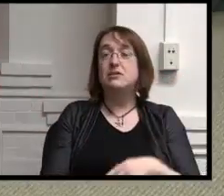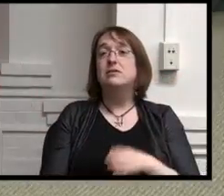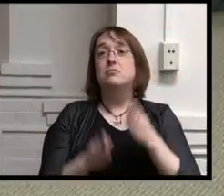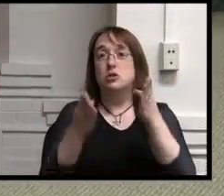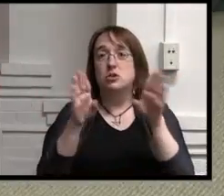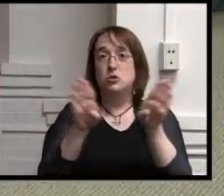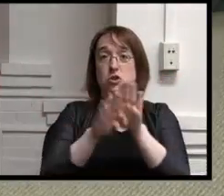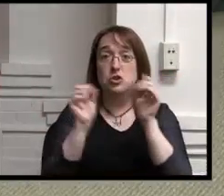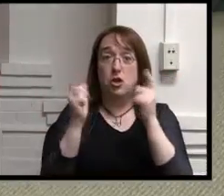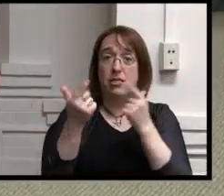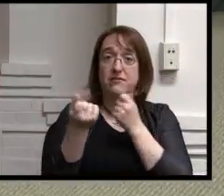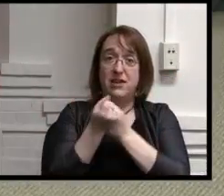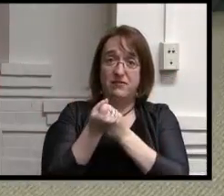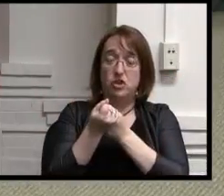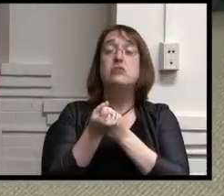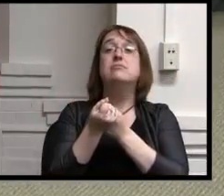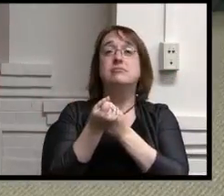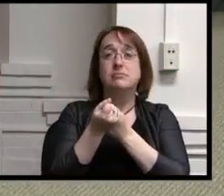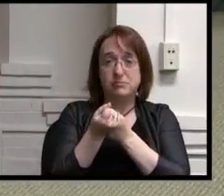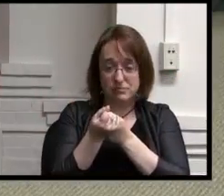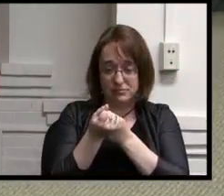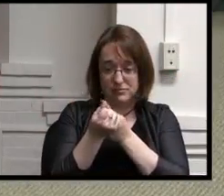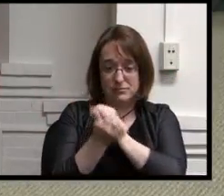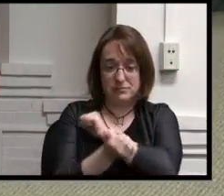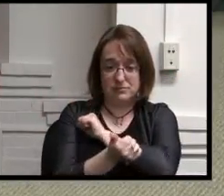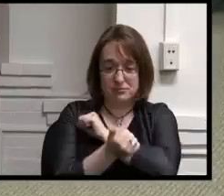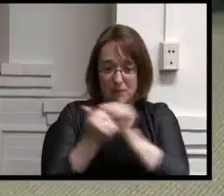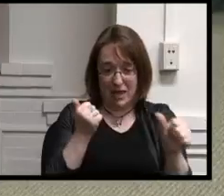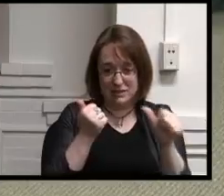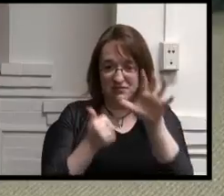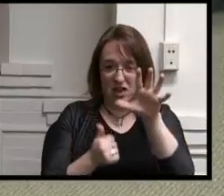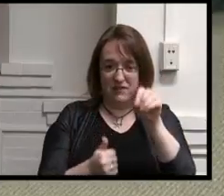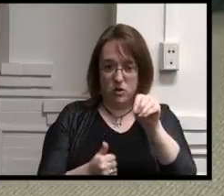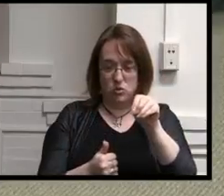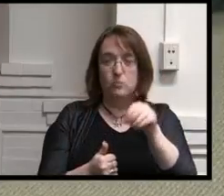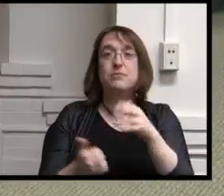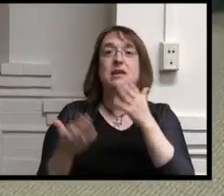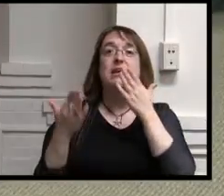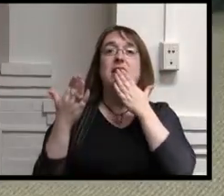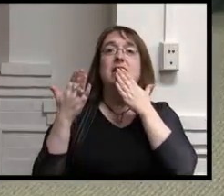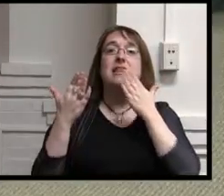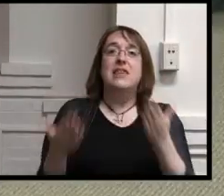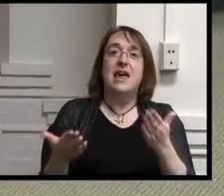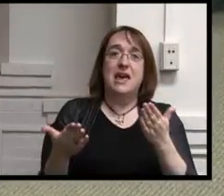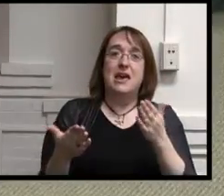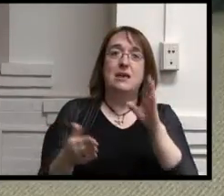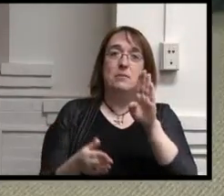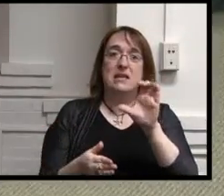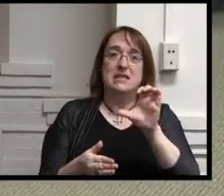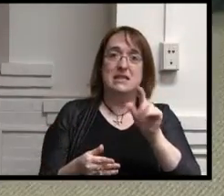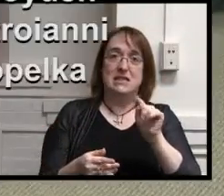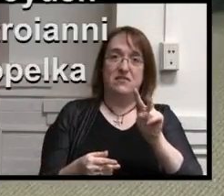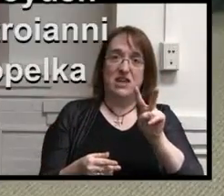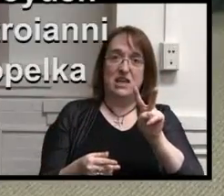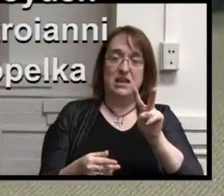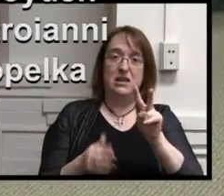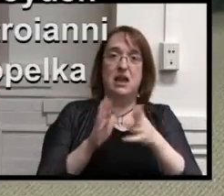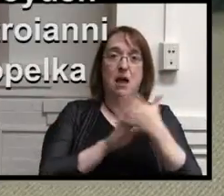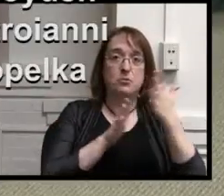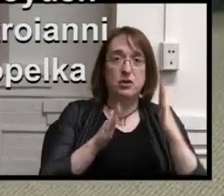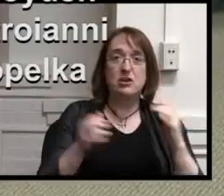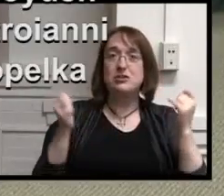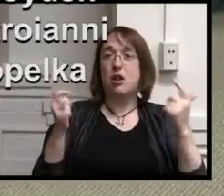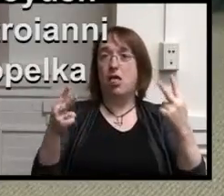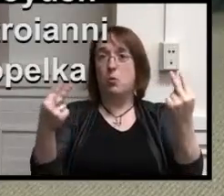adjourn. All those in favor, please say aye. Aye. Any opposed or abstaining? That carries 5-0. I want to thank BCTV operators and everybody who's